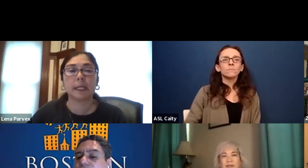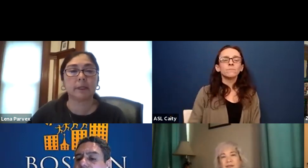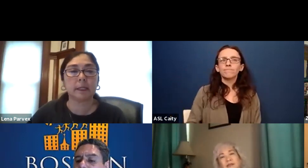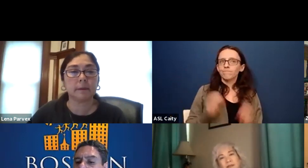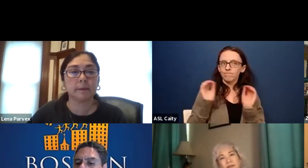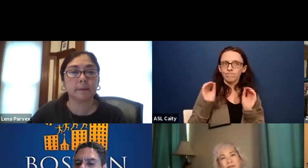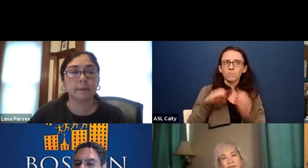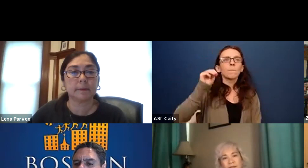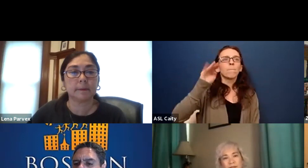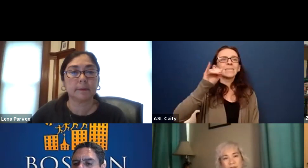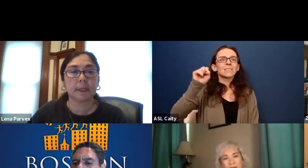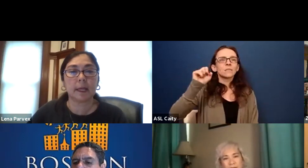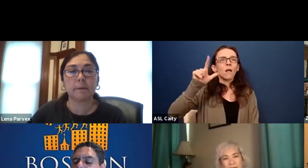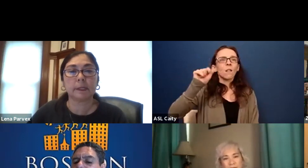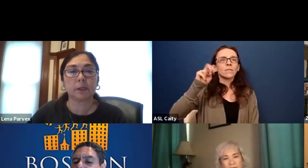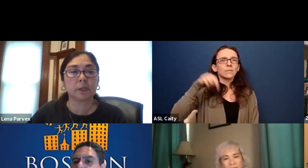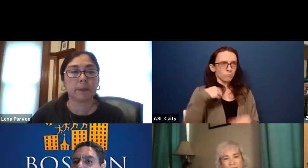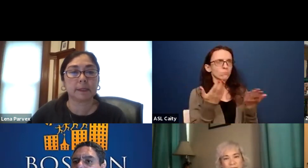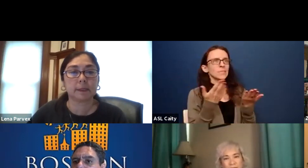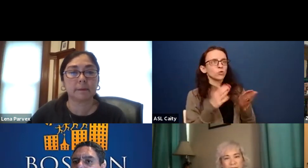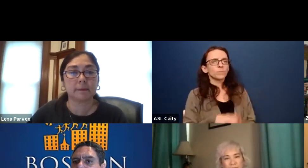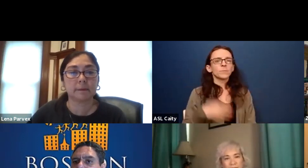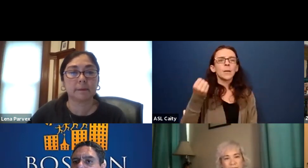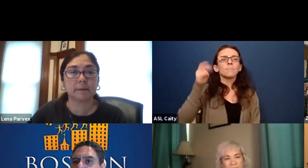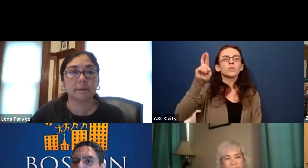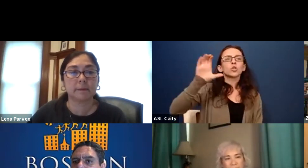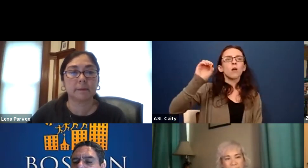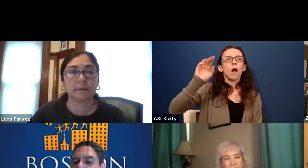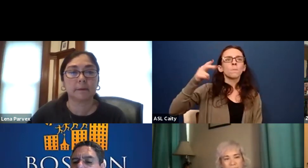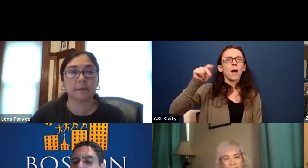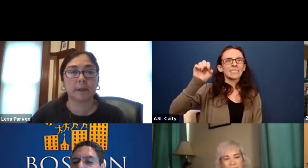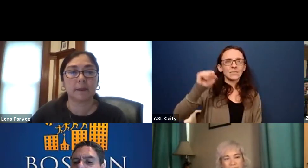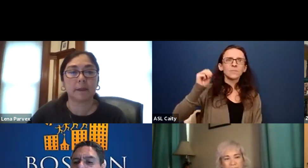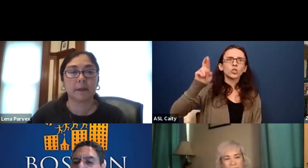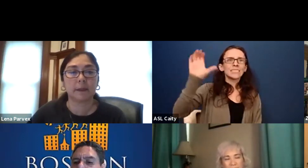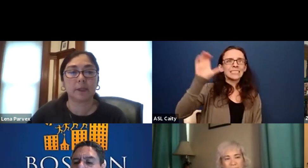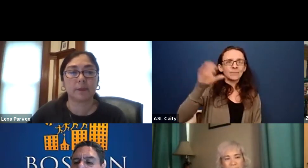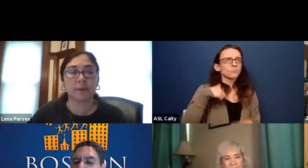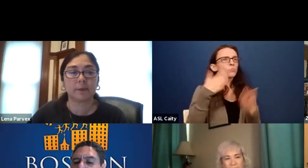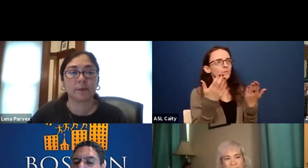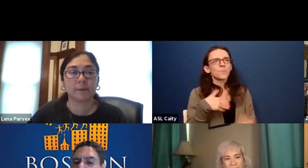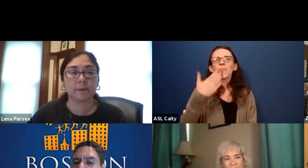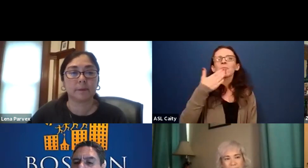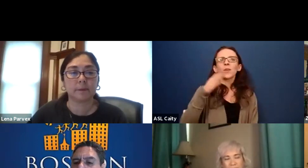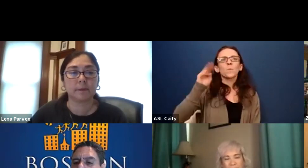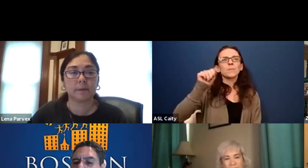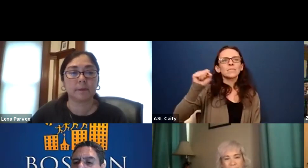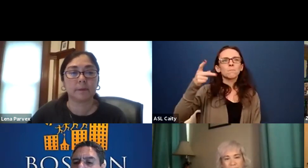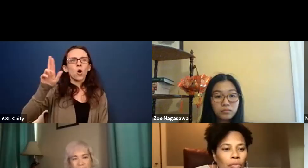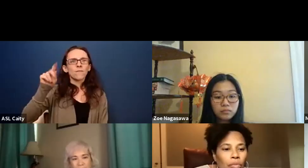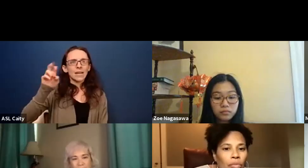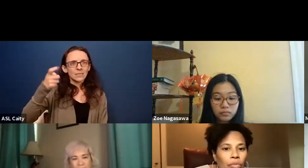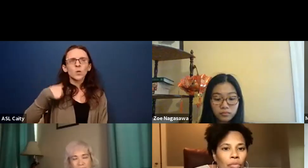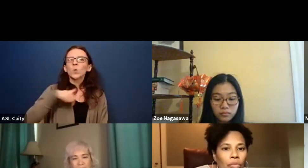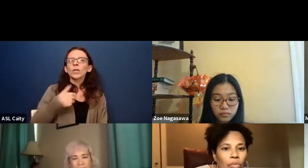Ms. Sullivan? Present. And Mr. Contempasses. Present. Thank you, Ms. Parvex. We are pleased to be